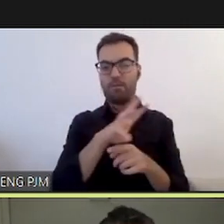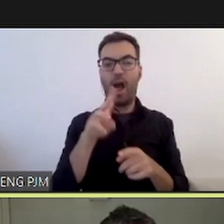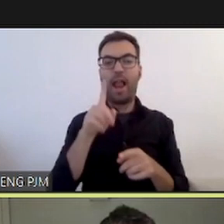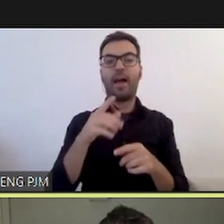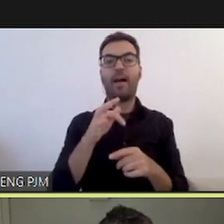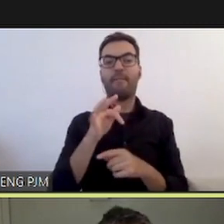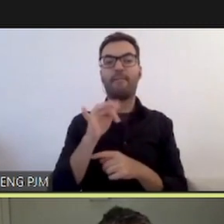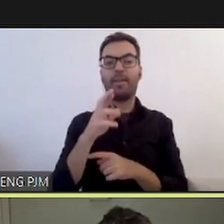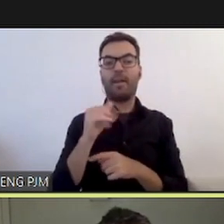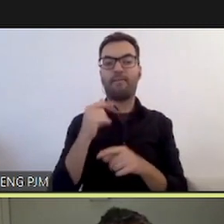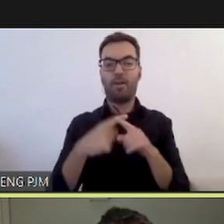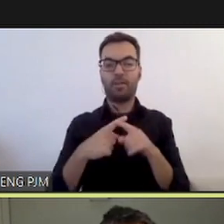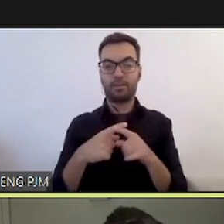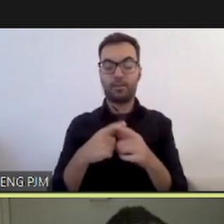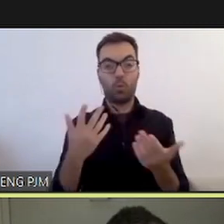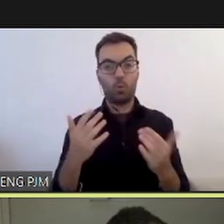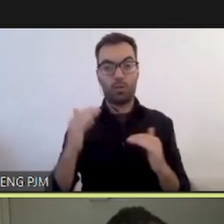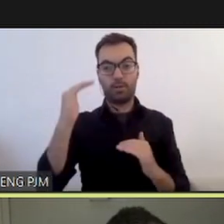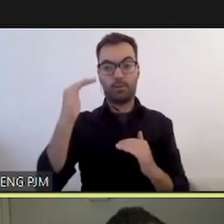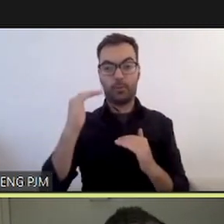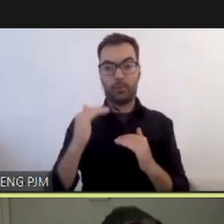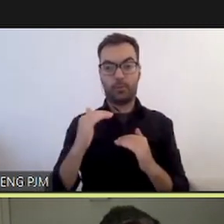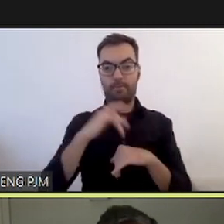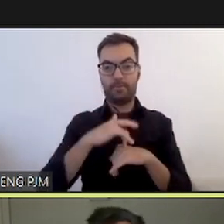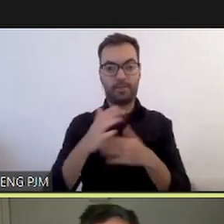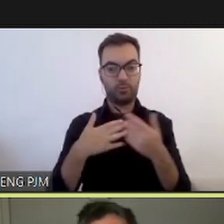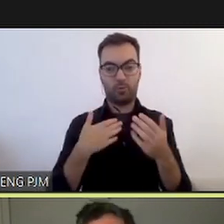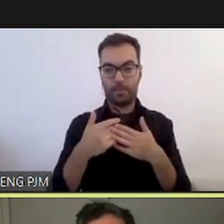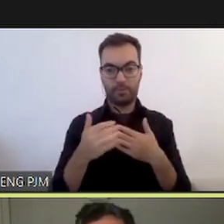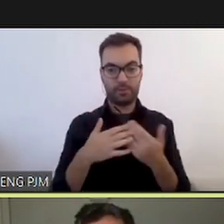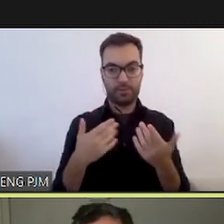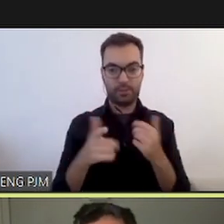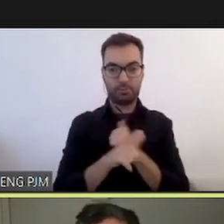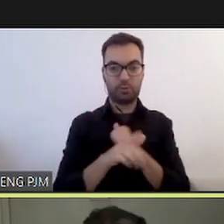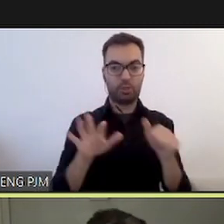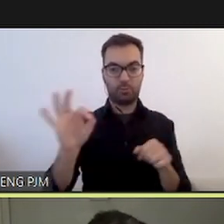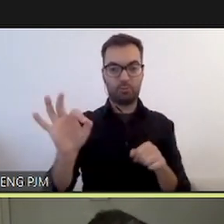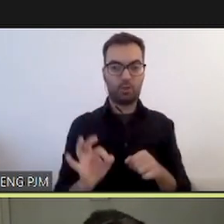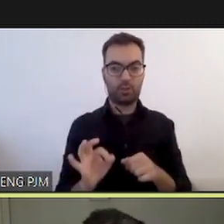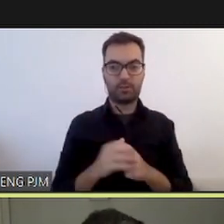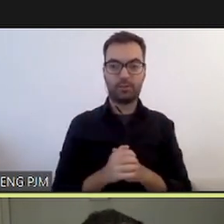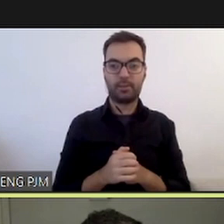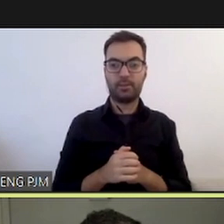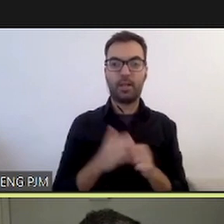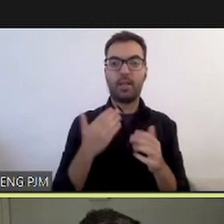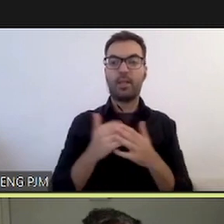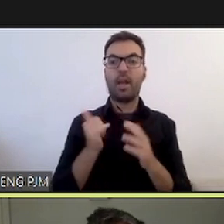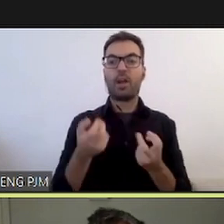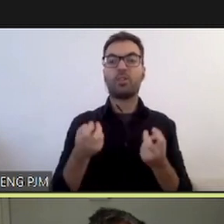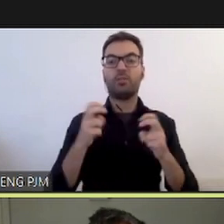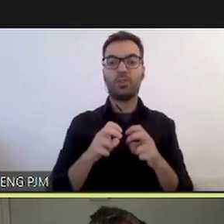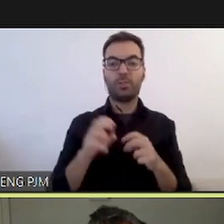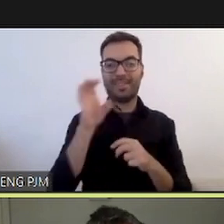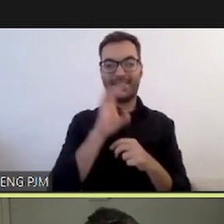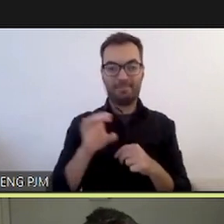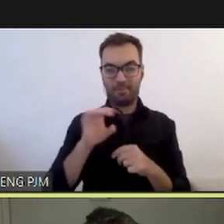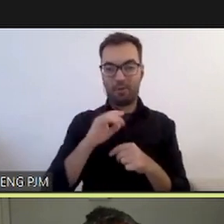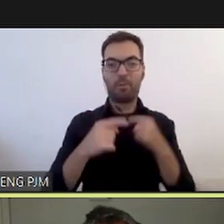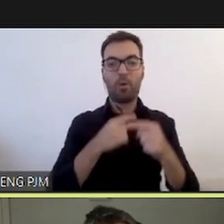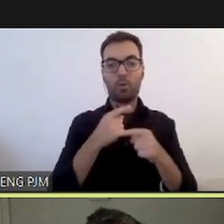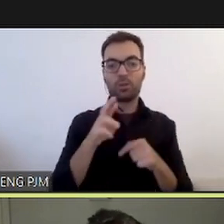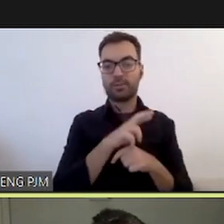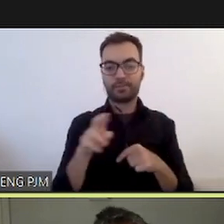you can have a little bit lower result. So in terms of the building digital product, you need to be